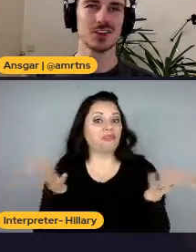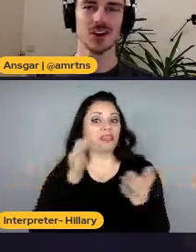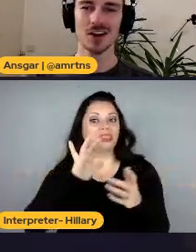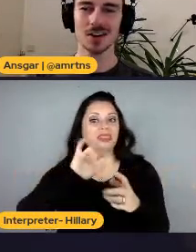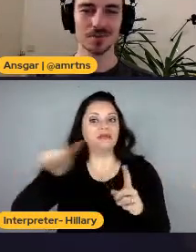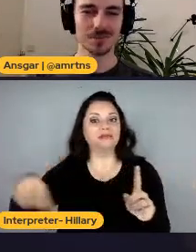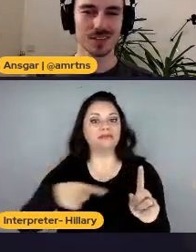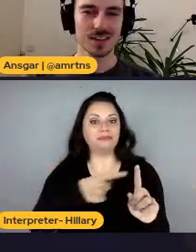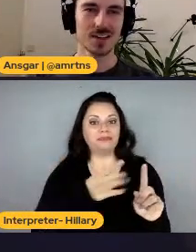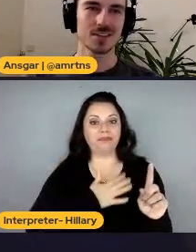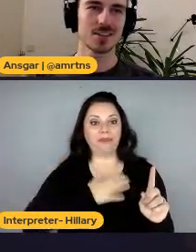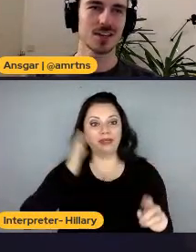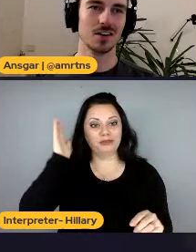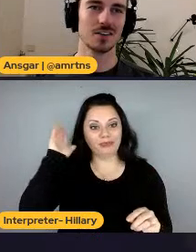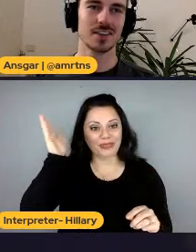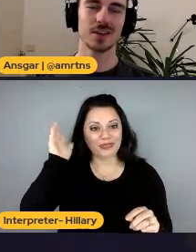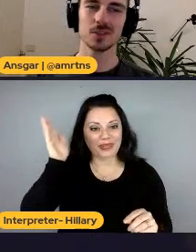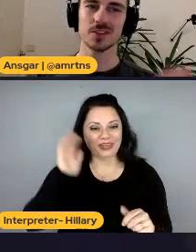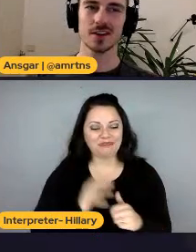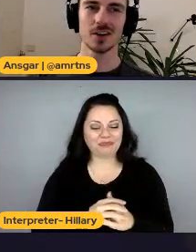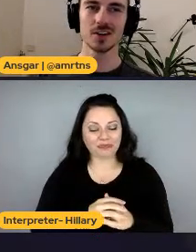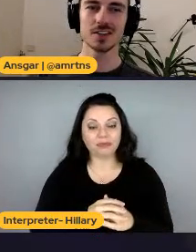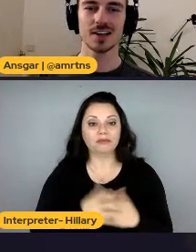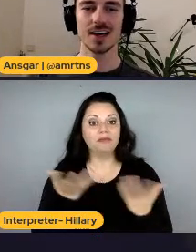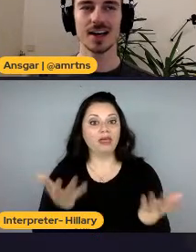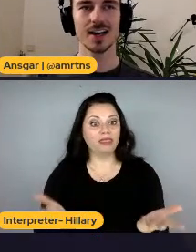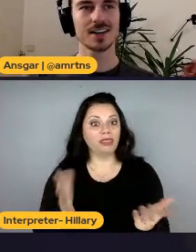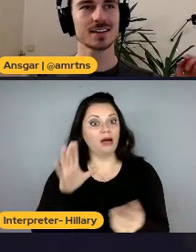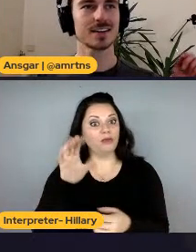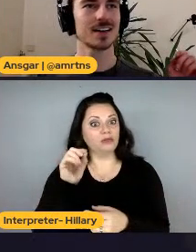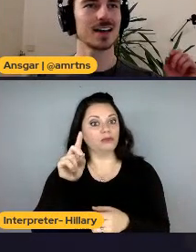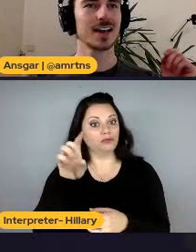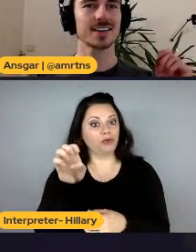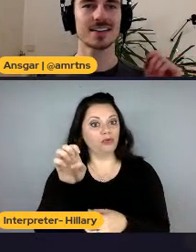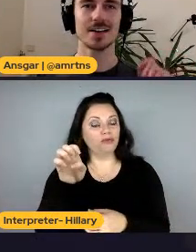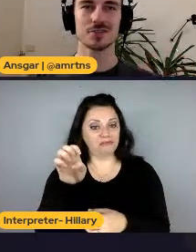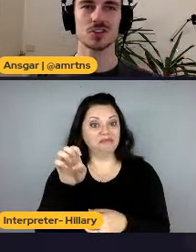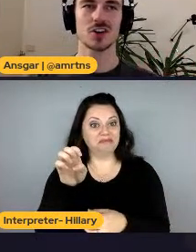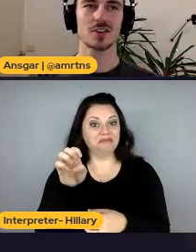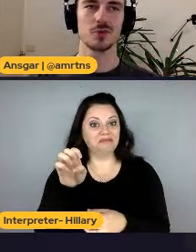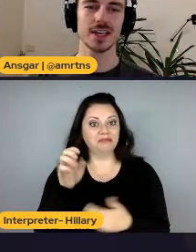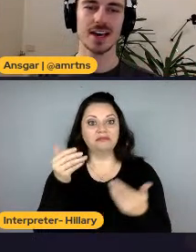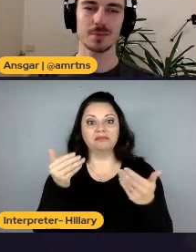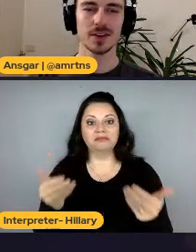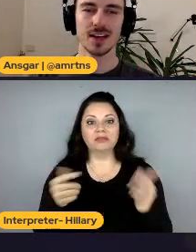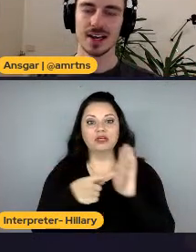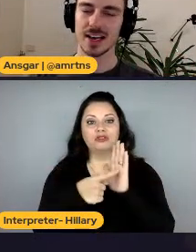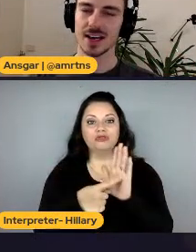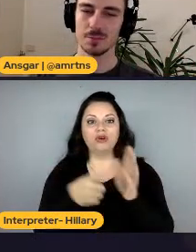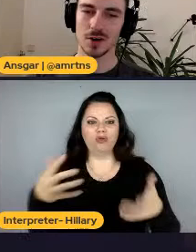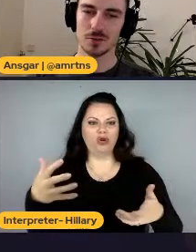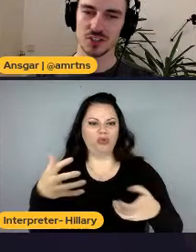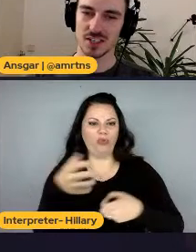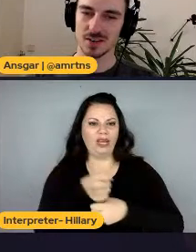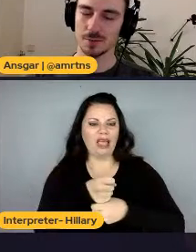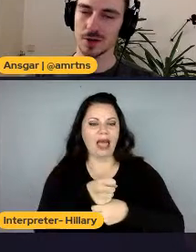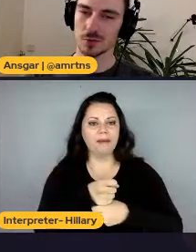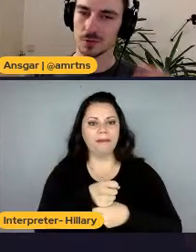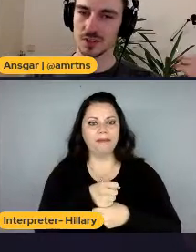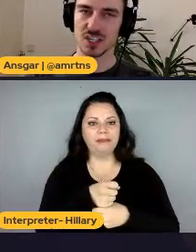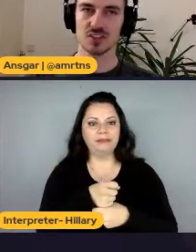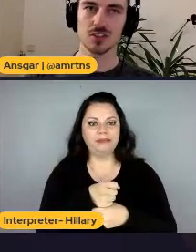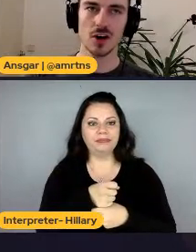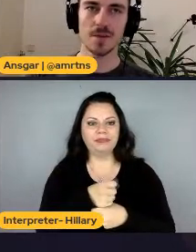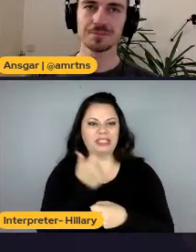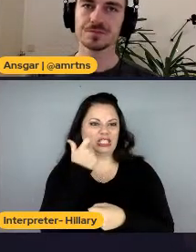my talk. So that was the code, and let us have a short recap about